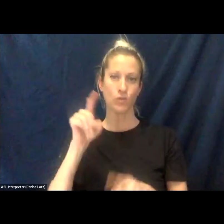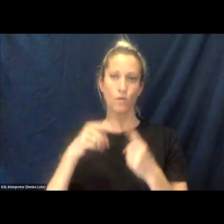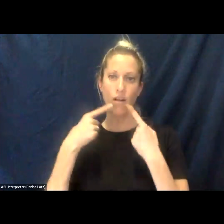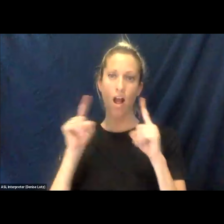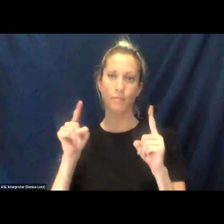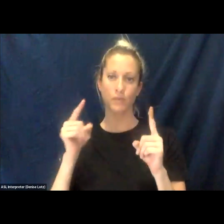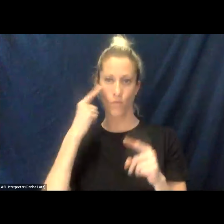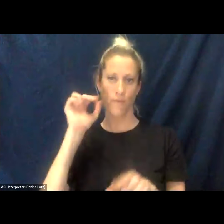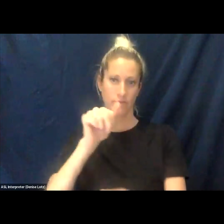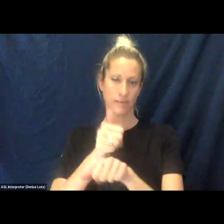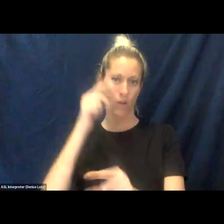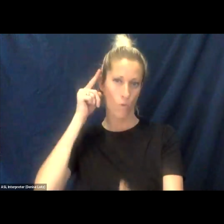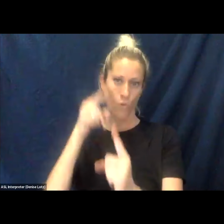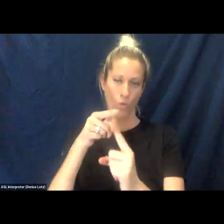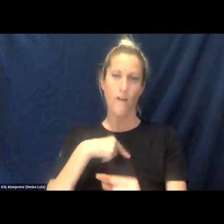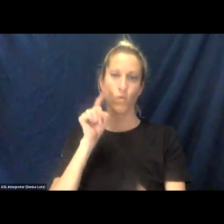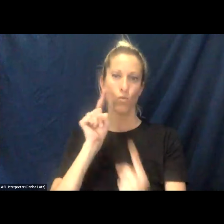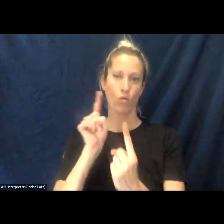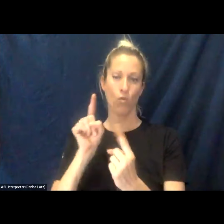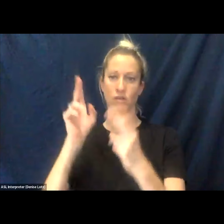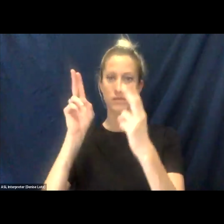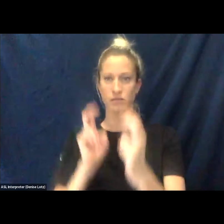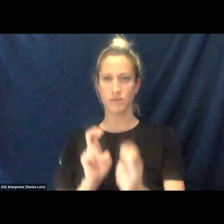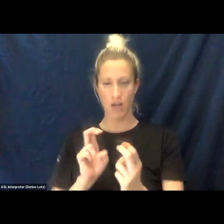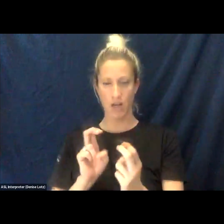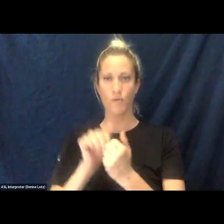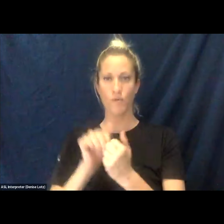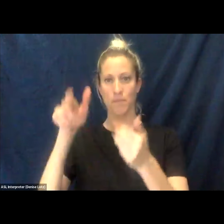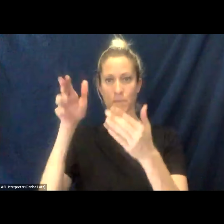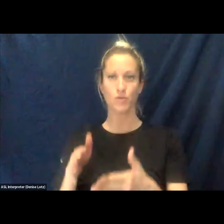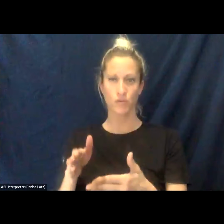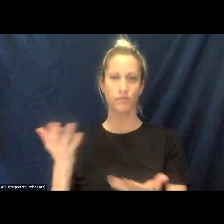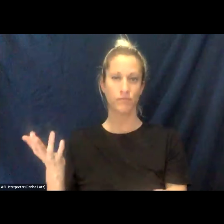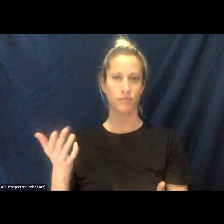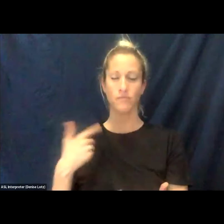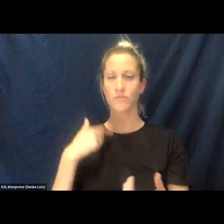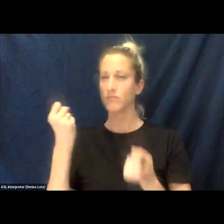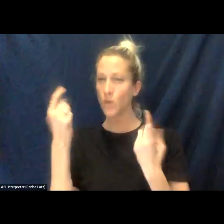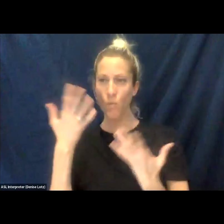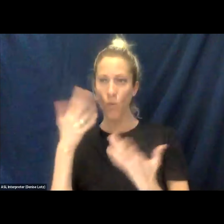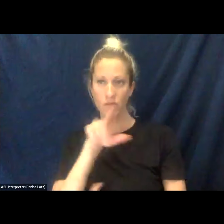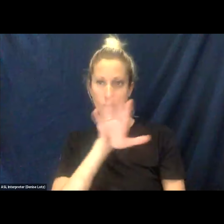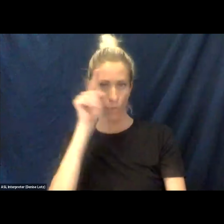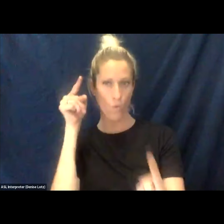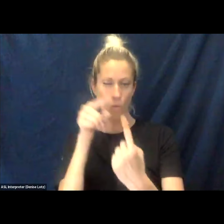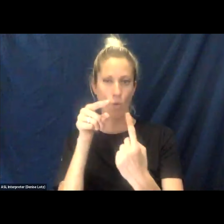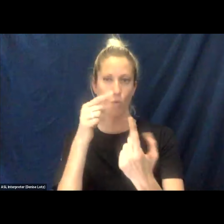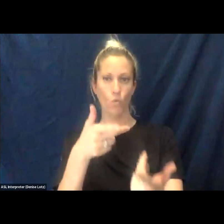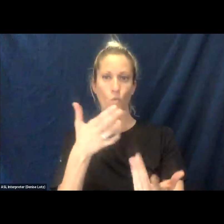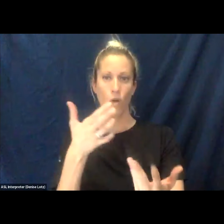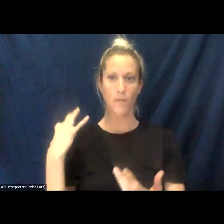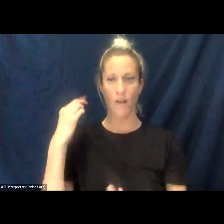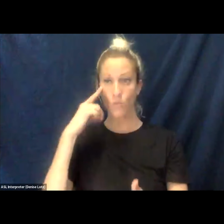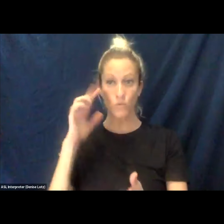that said goal. So we have a one-on-one sit down with an individual where we'll, like I said, understand what it is their goal. The individual wants to apply for